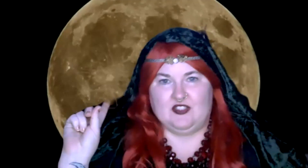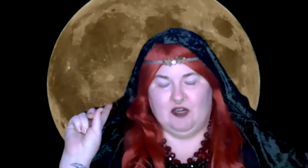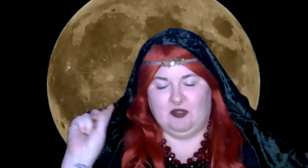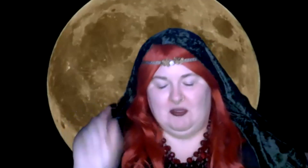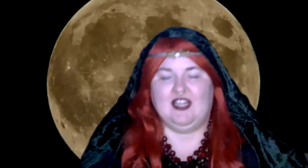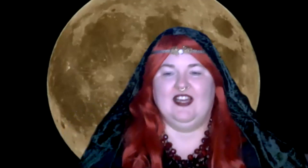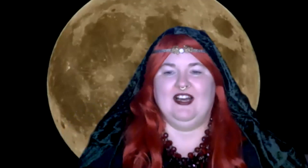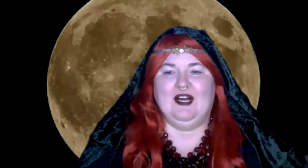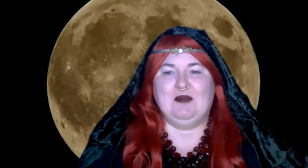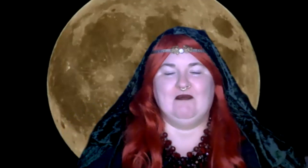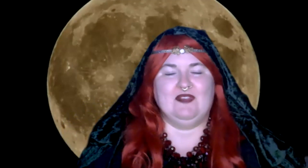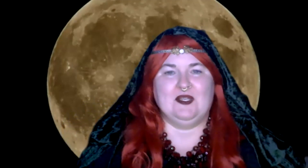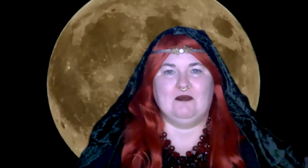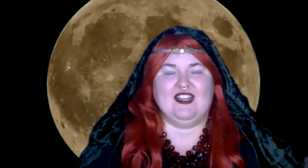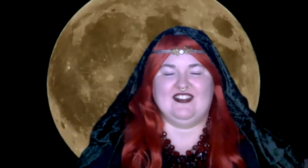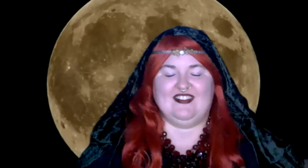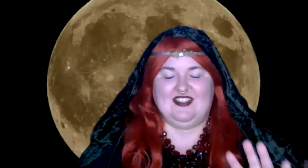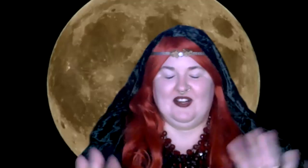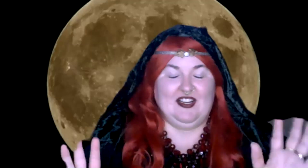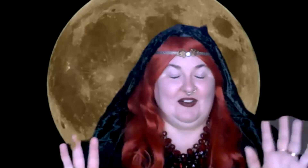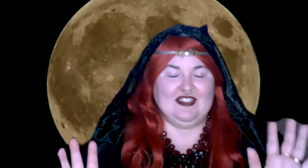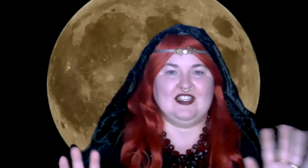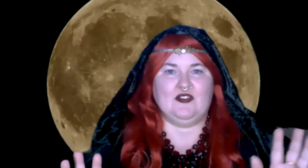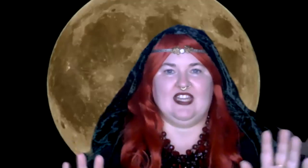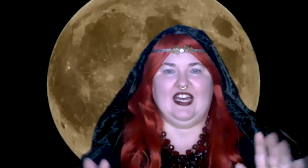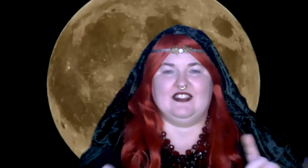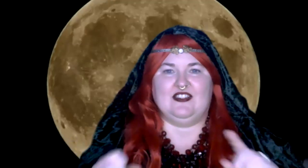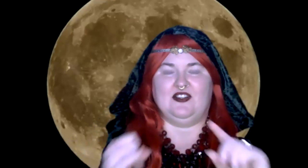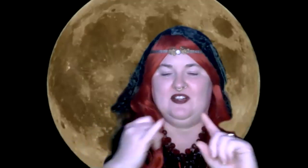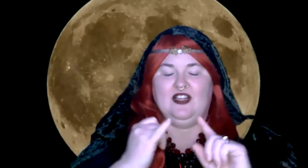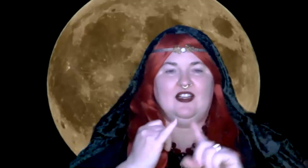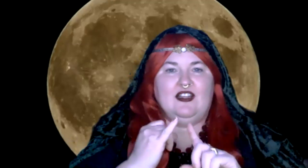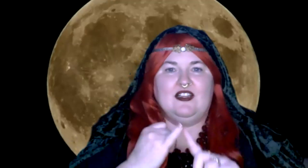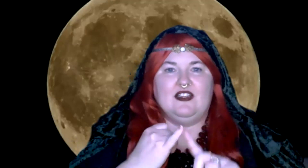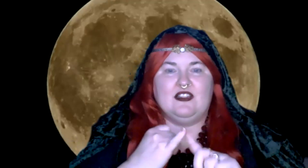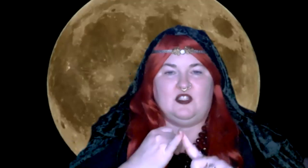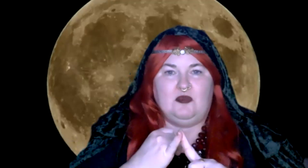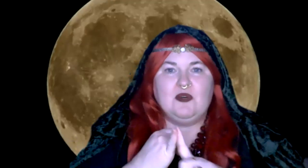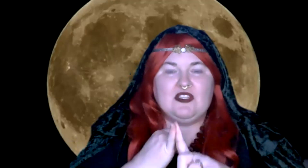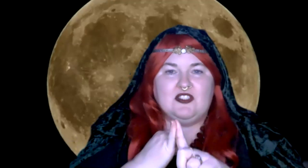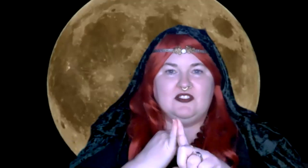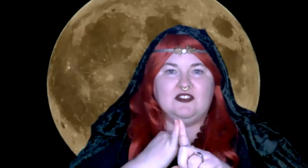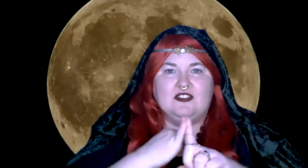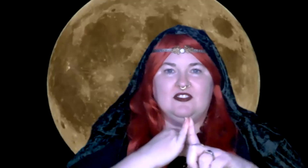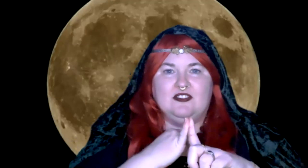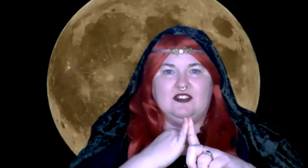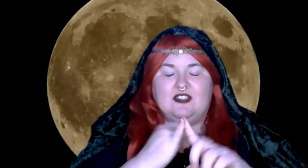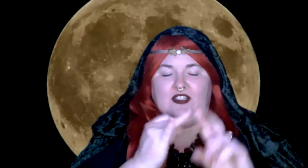and that's fine with me. But you know, I always think of with cats, you know, sleep when you want to,